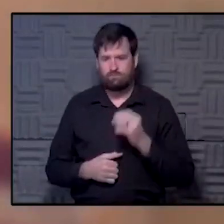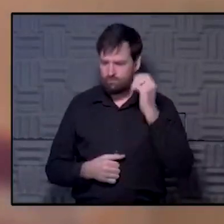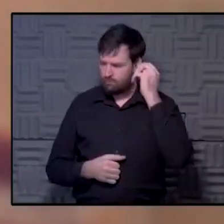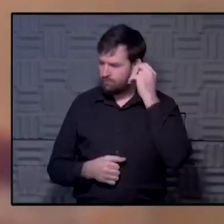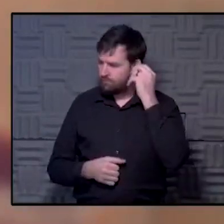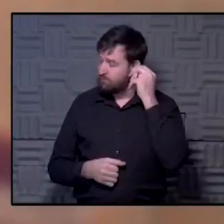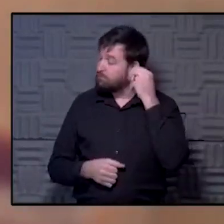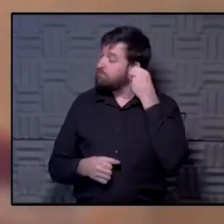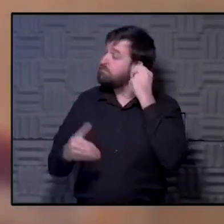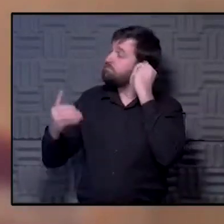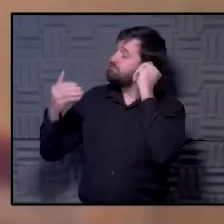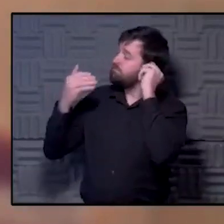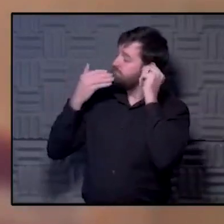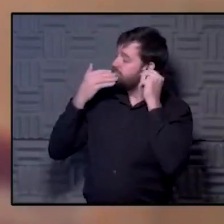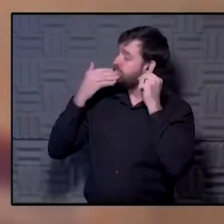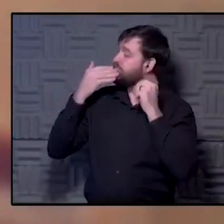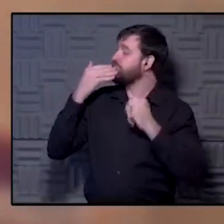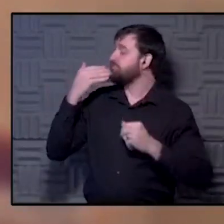Thanks for that.